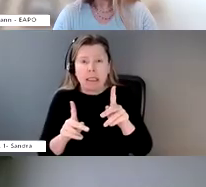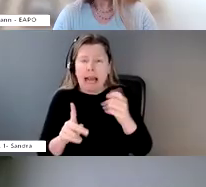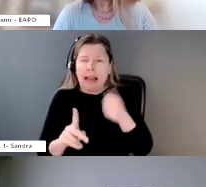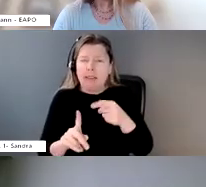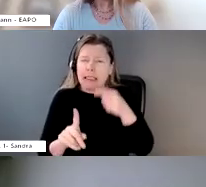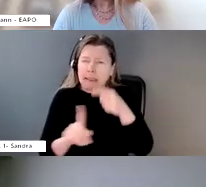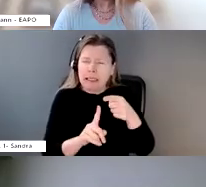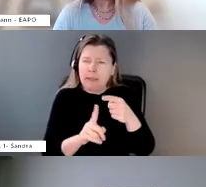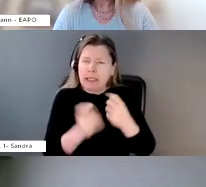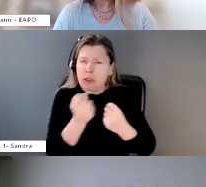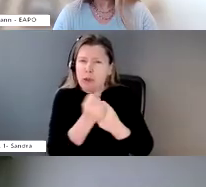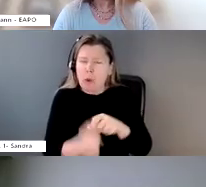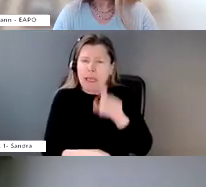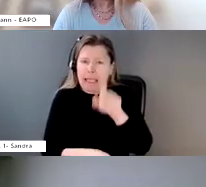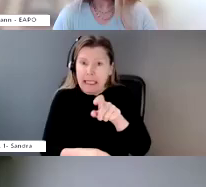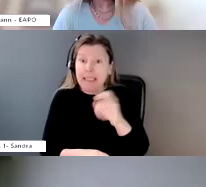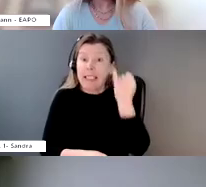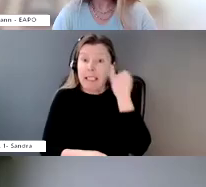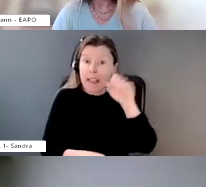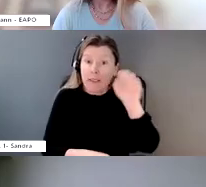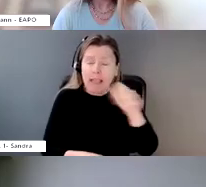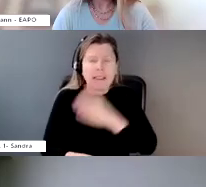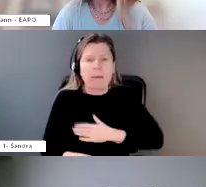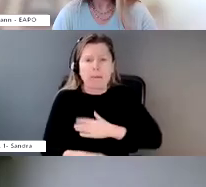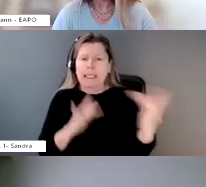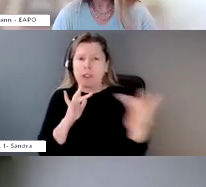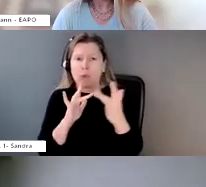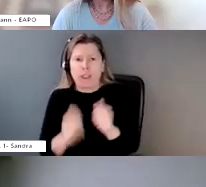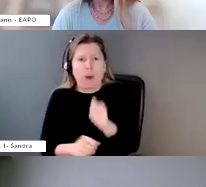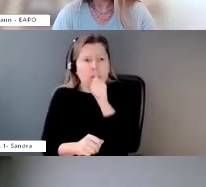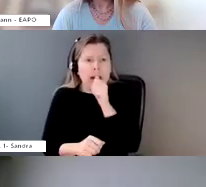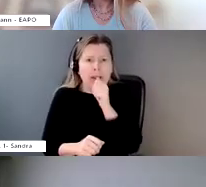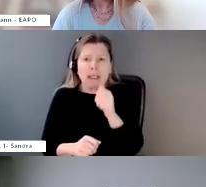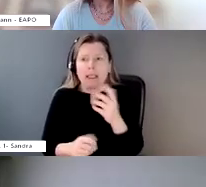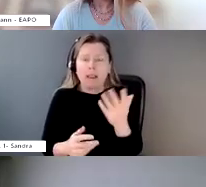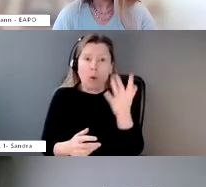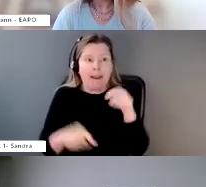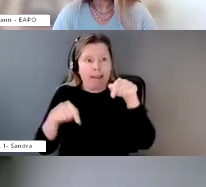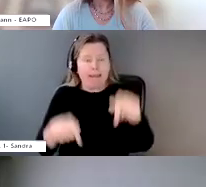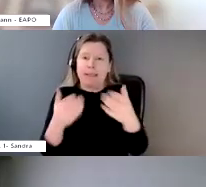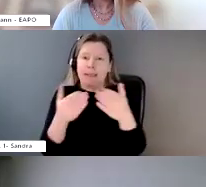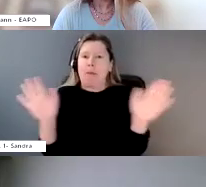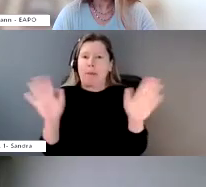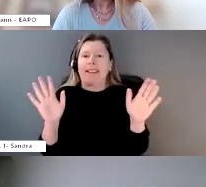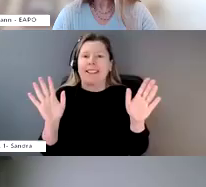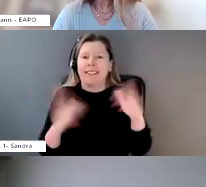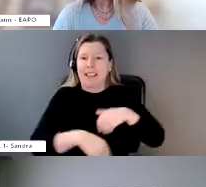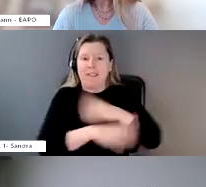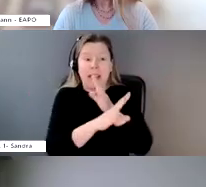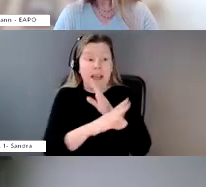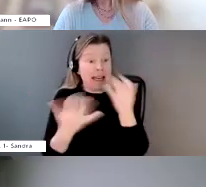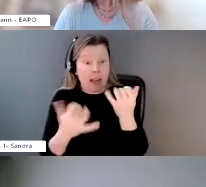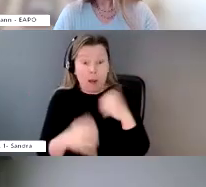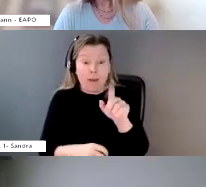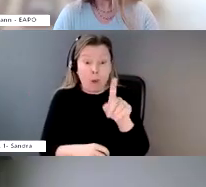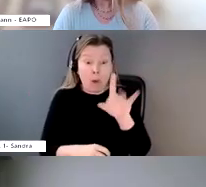out to us privately, and we would be more than happy to support you. We have a 1-833 number now that people can call. You